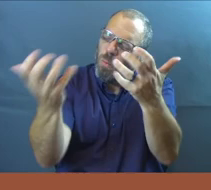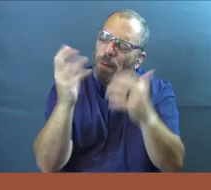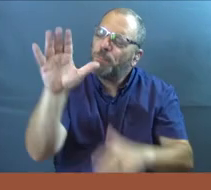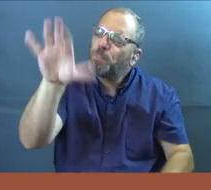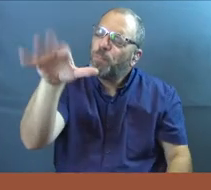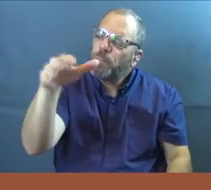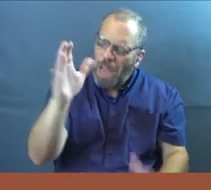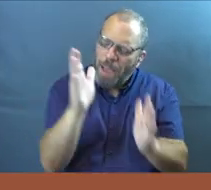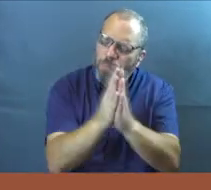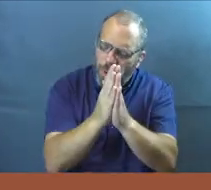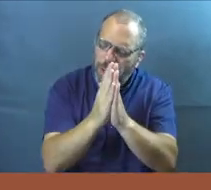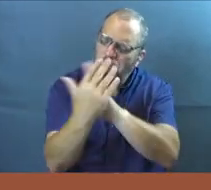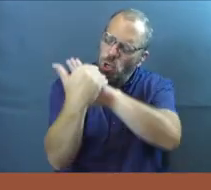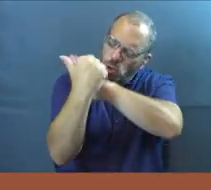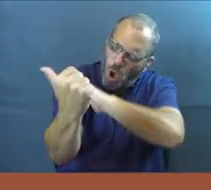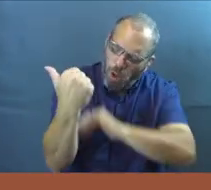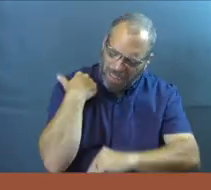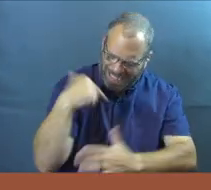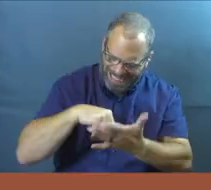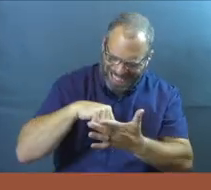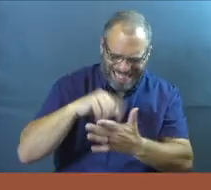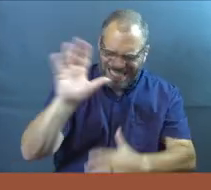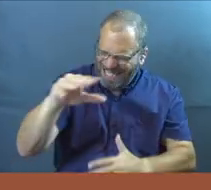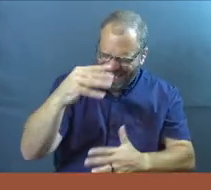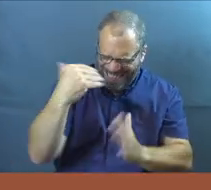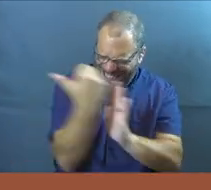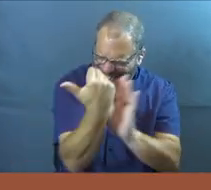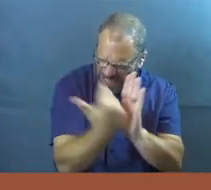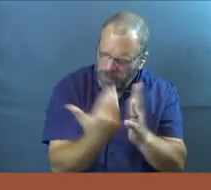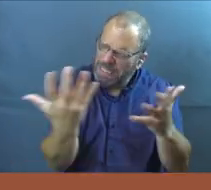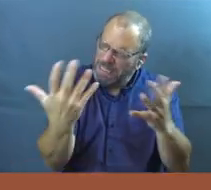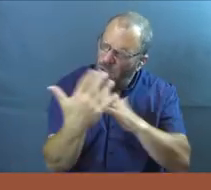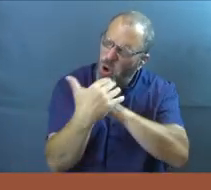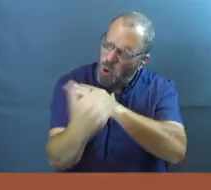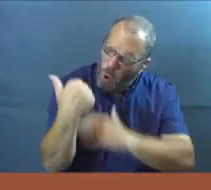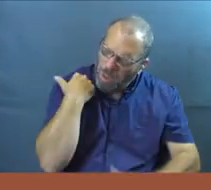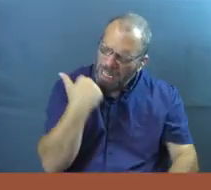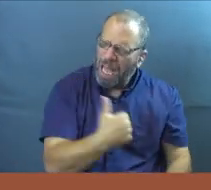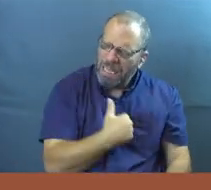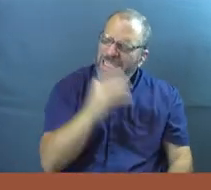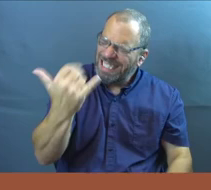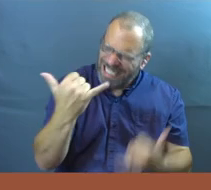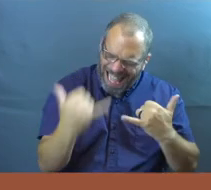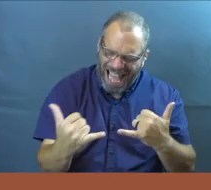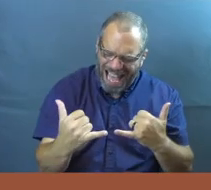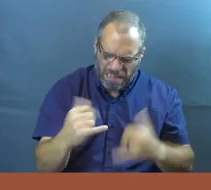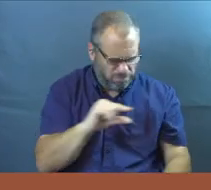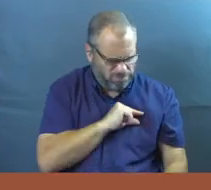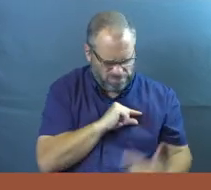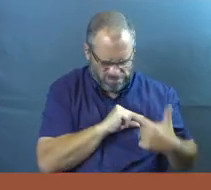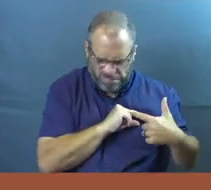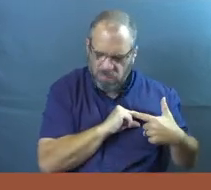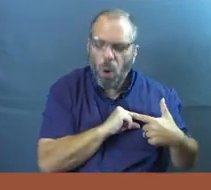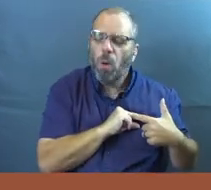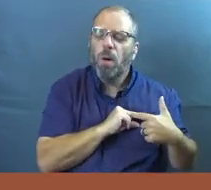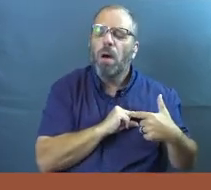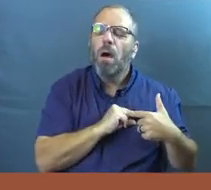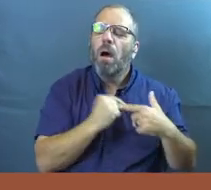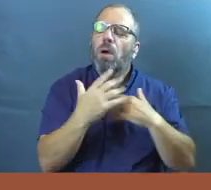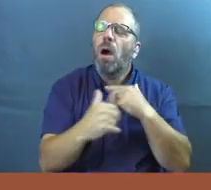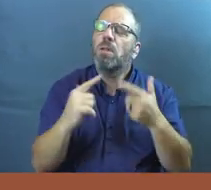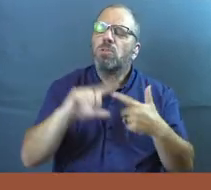So Lord, I pray that you would call us, God, all during this series, God. I pray that you would call us. Call us not to guilt, Lord. Call us to